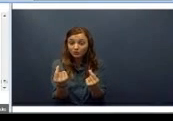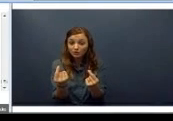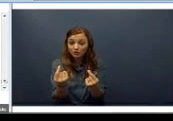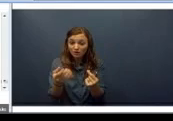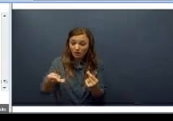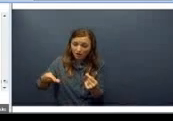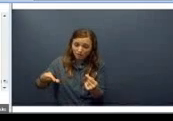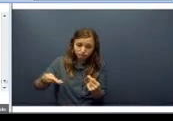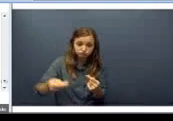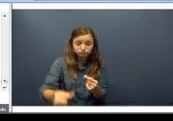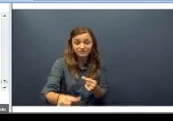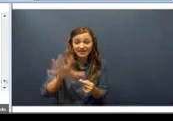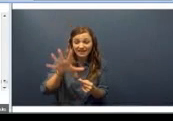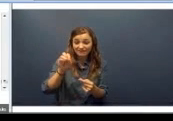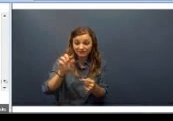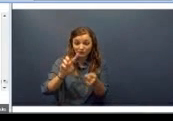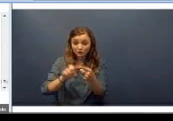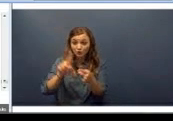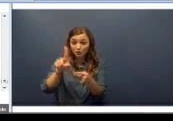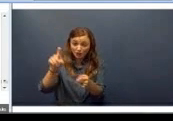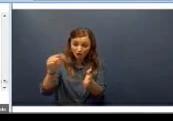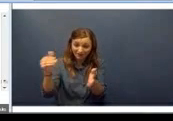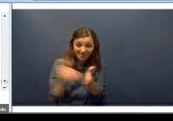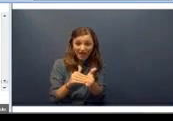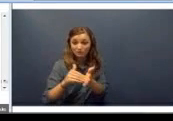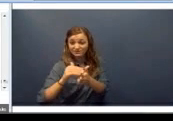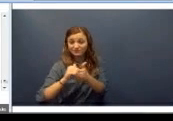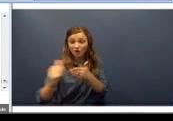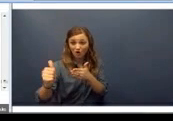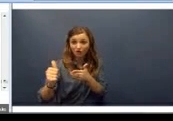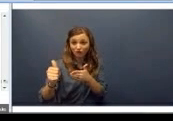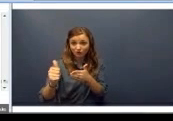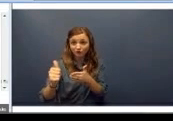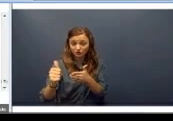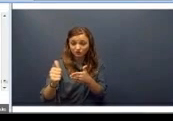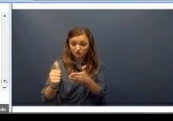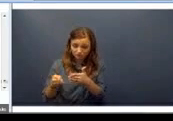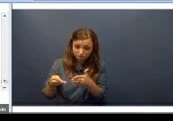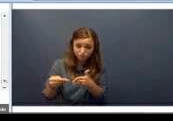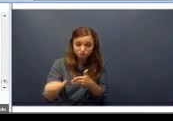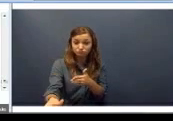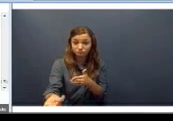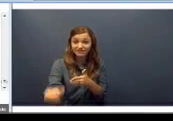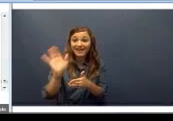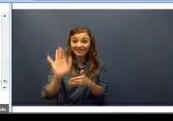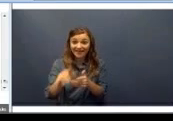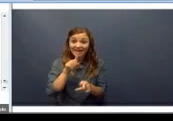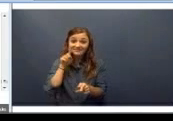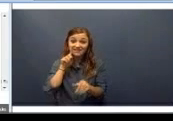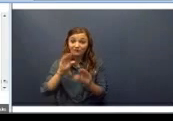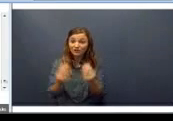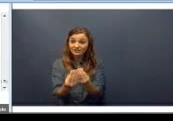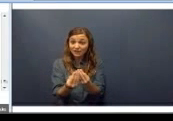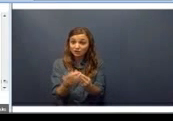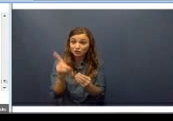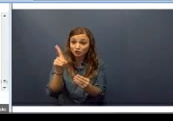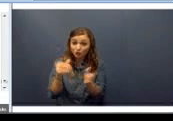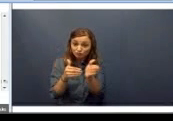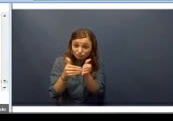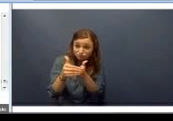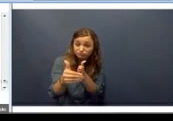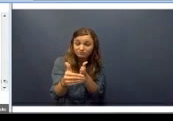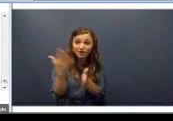conference accessible, they spent between $50,000 and $100,000. And that's something that